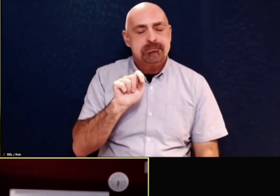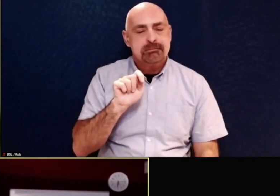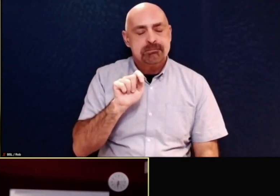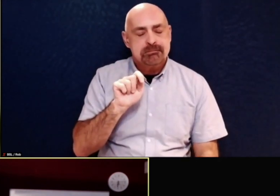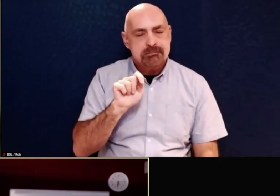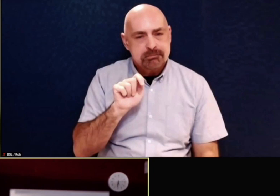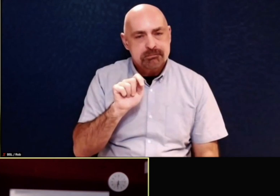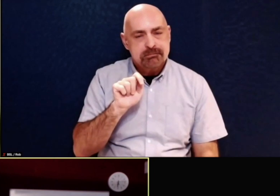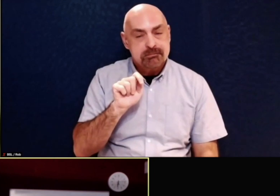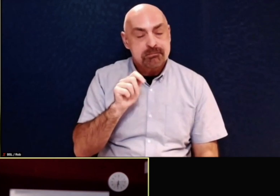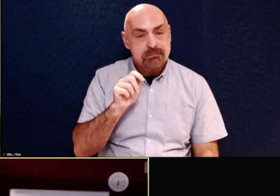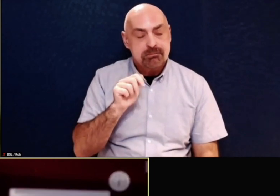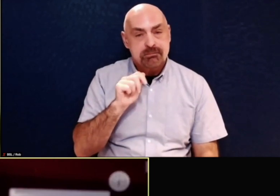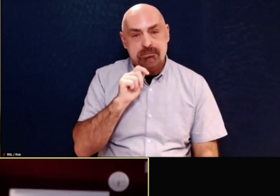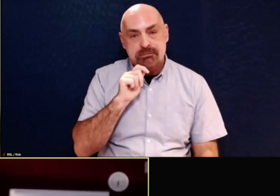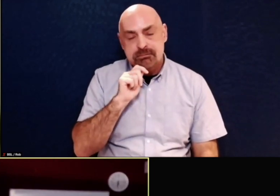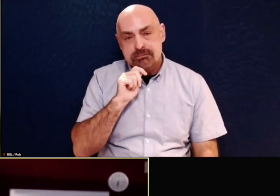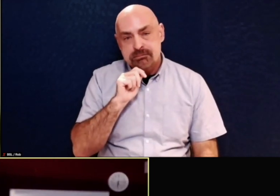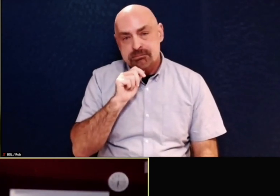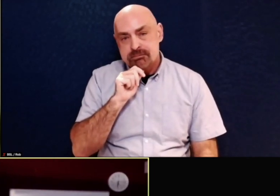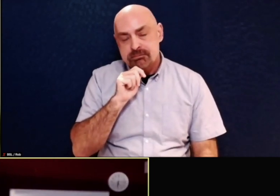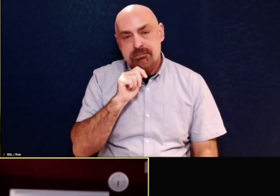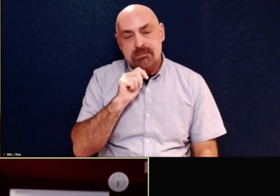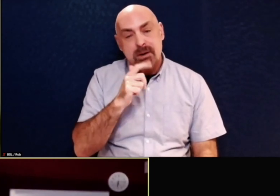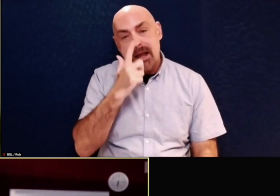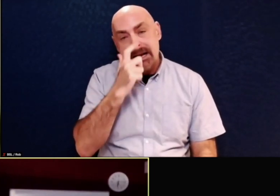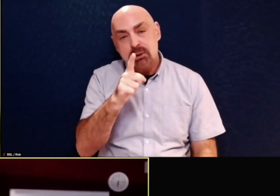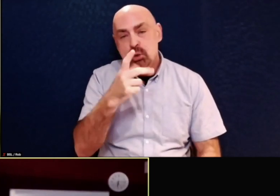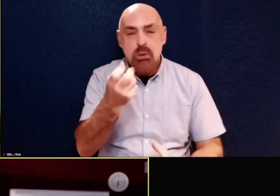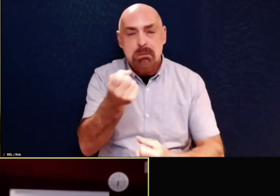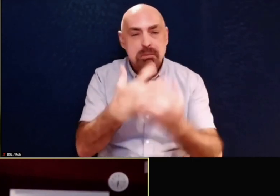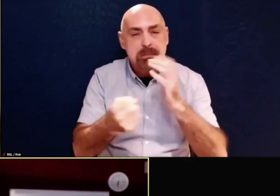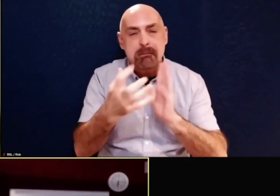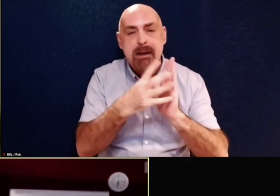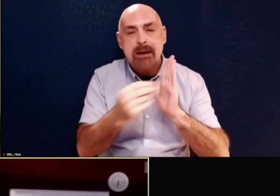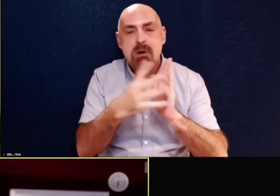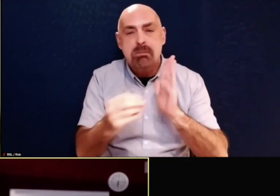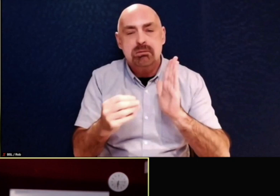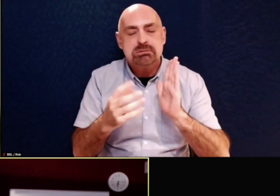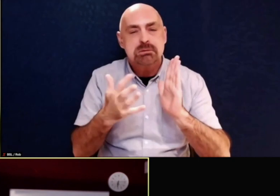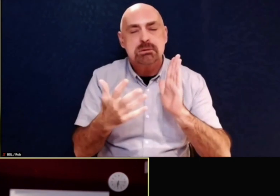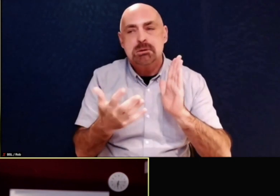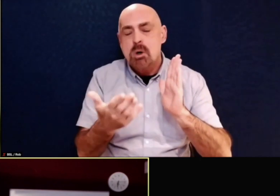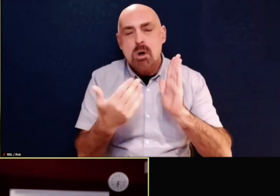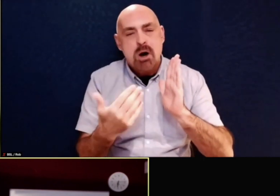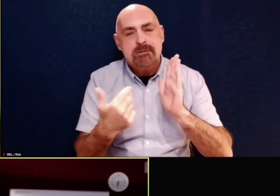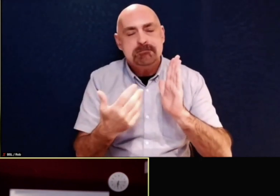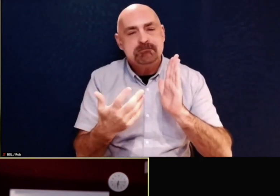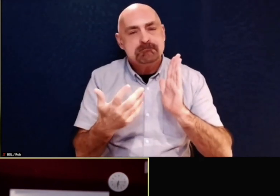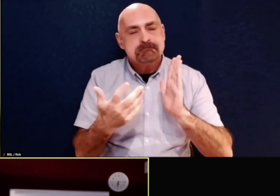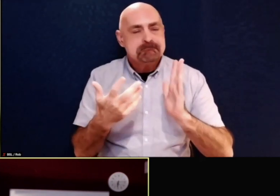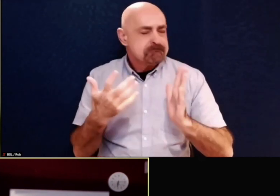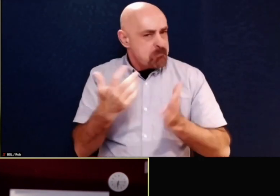How do we? Are there examples that you can bring to us that would help